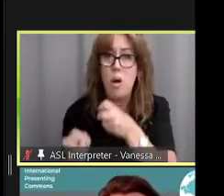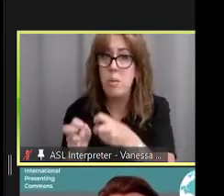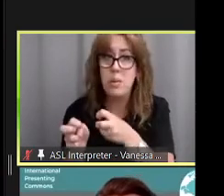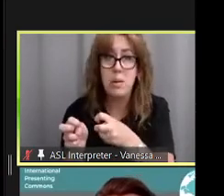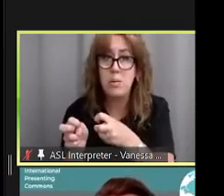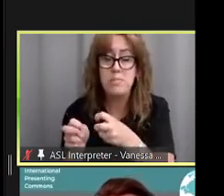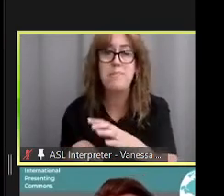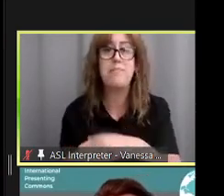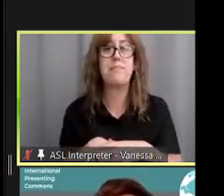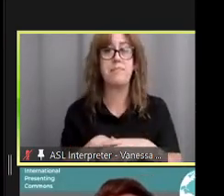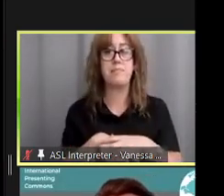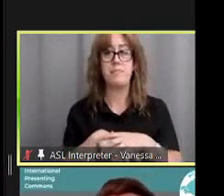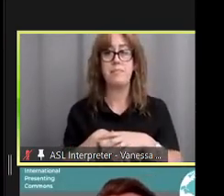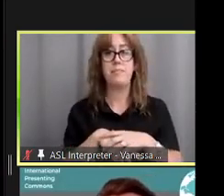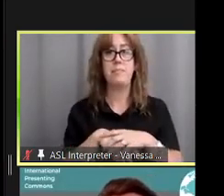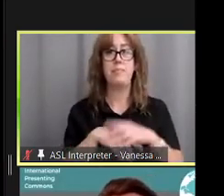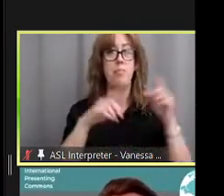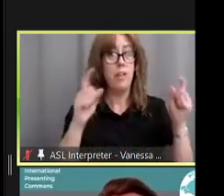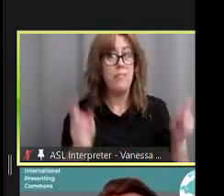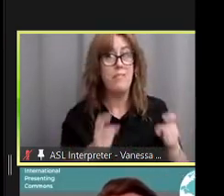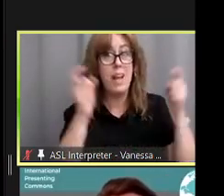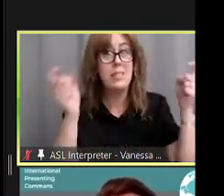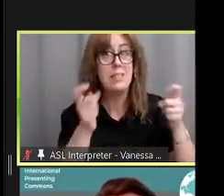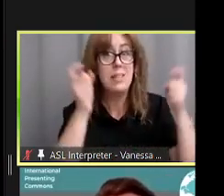because festivals bring us together,